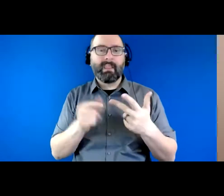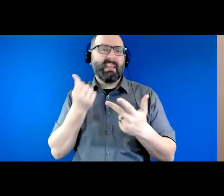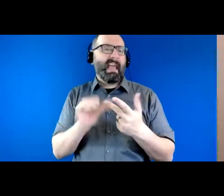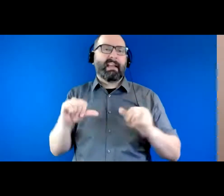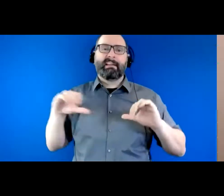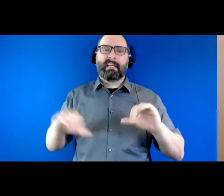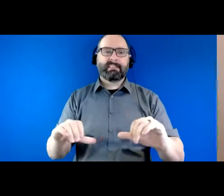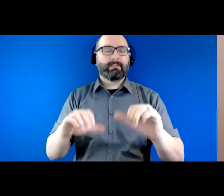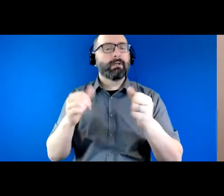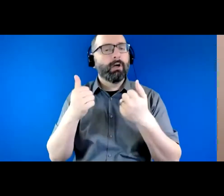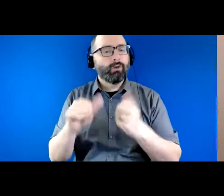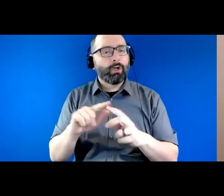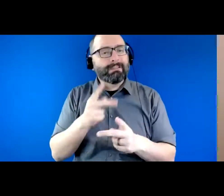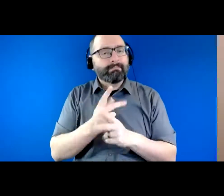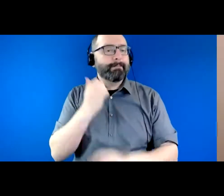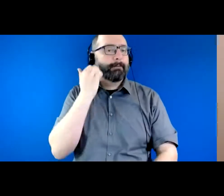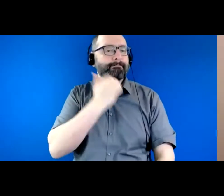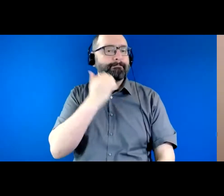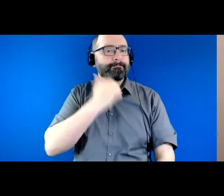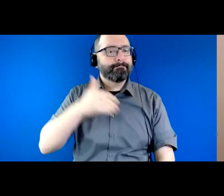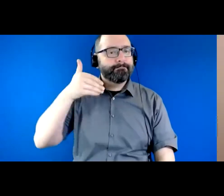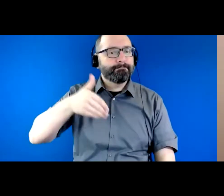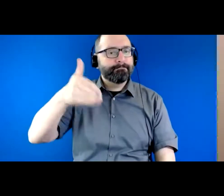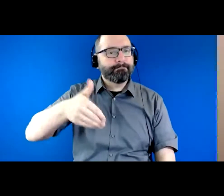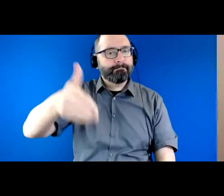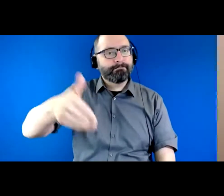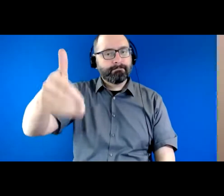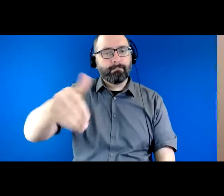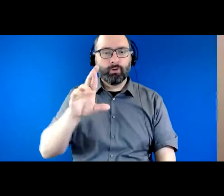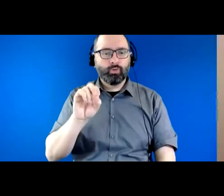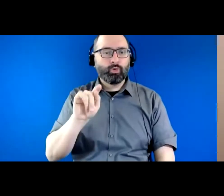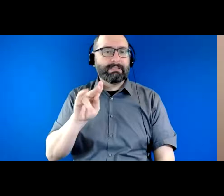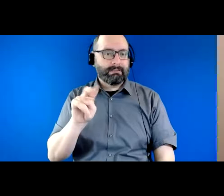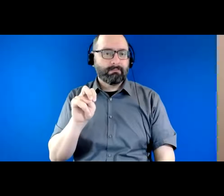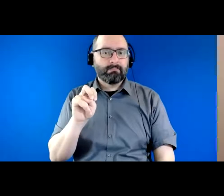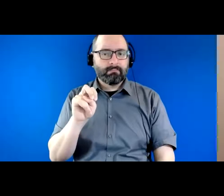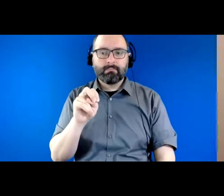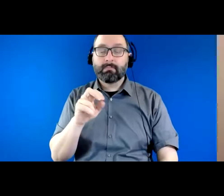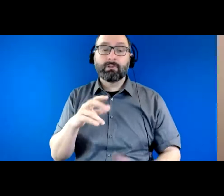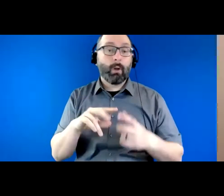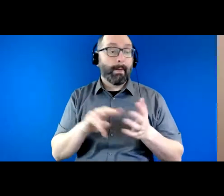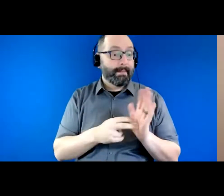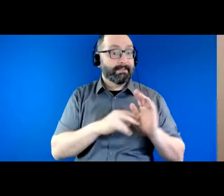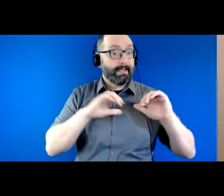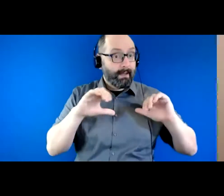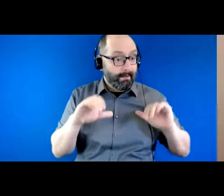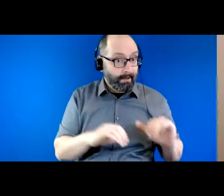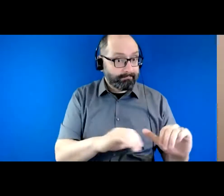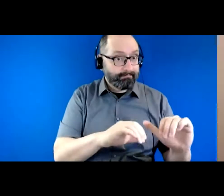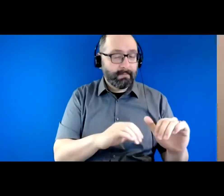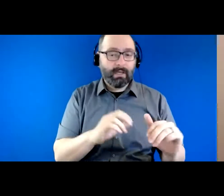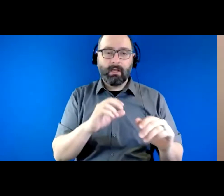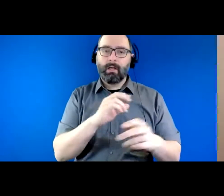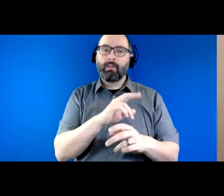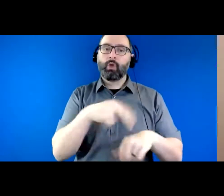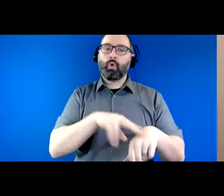activity is trying to keep in a daily routine as much as possible. So that means performing the activity in the normal place it would